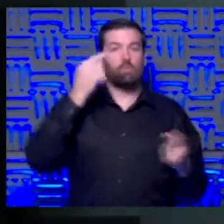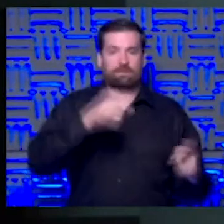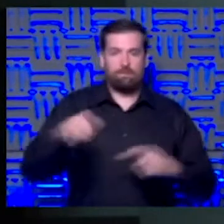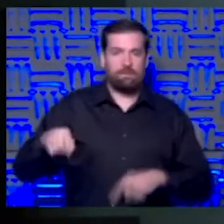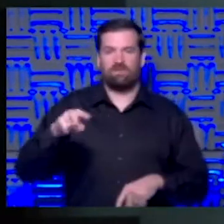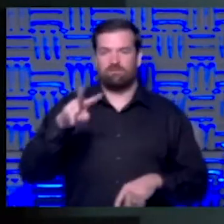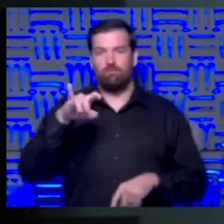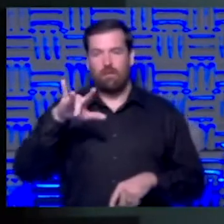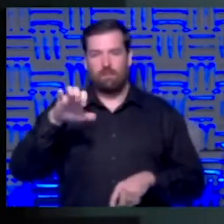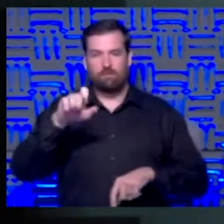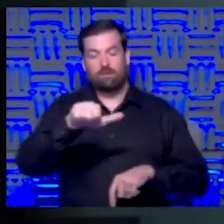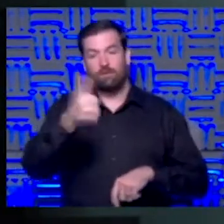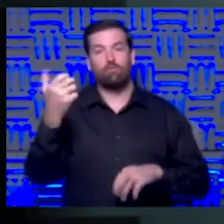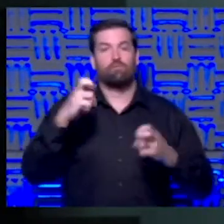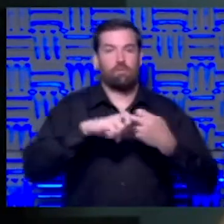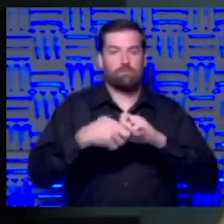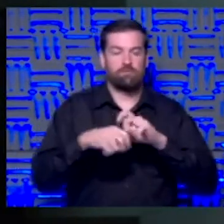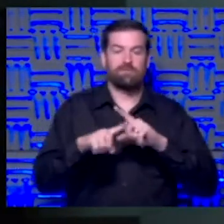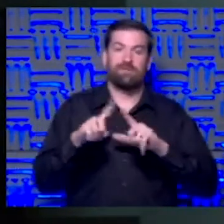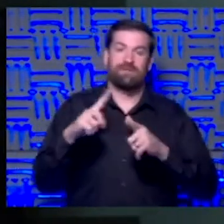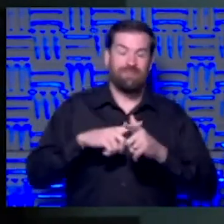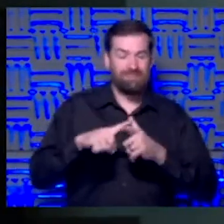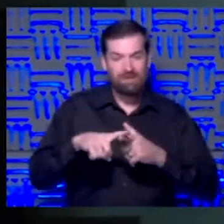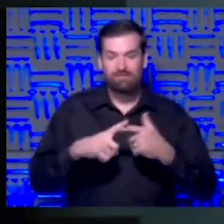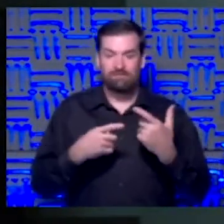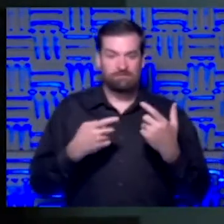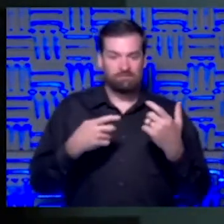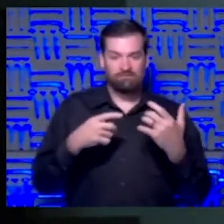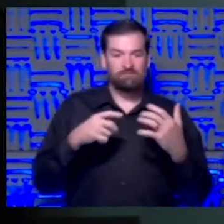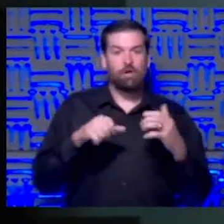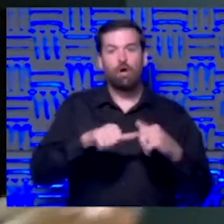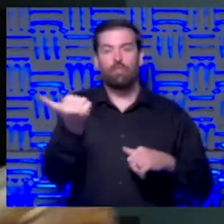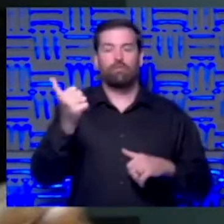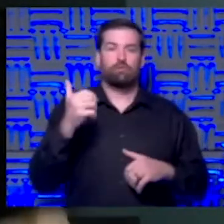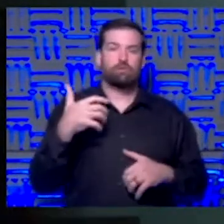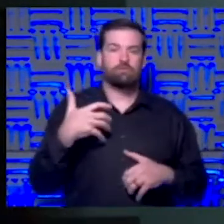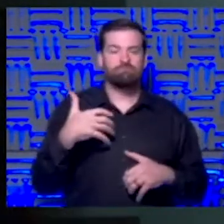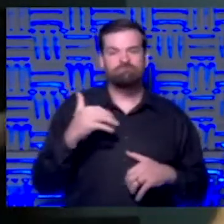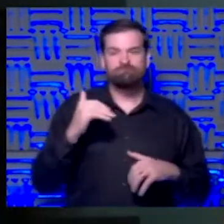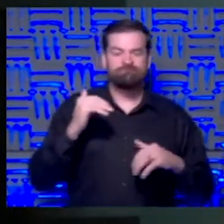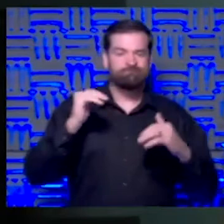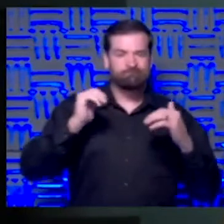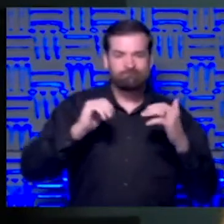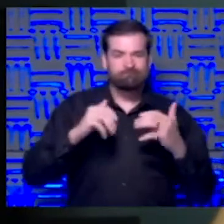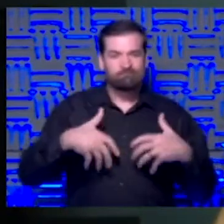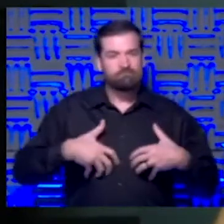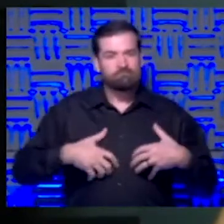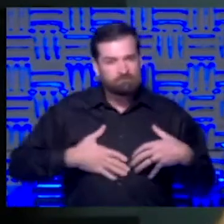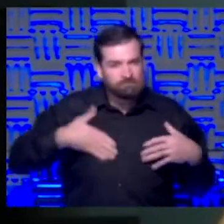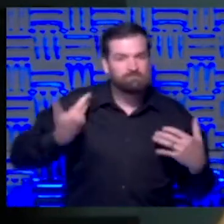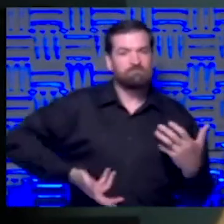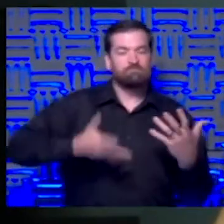many other problems. But then when you layer on top a lot of other unrest, then it magnifies it.